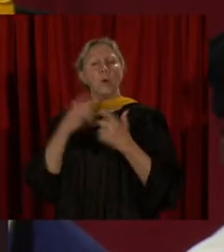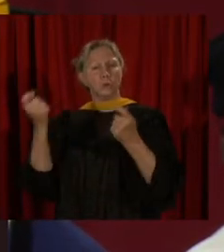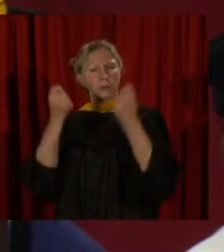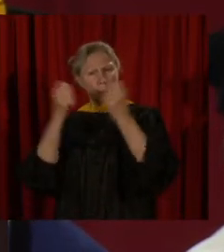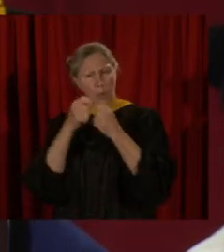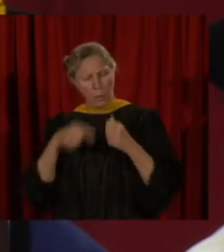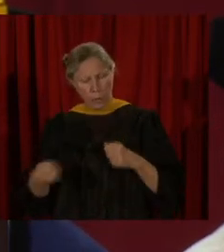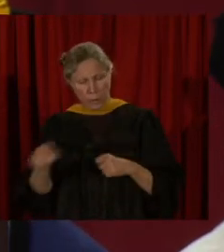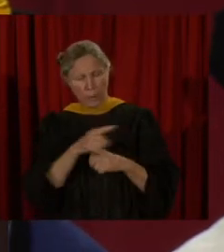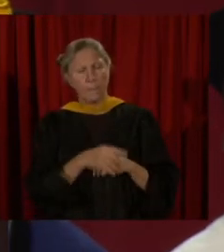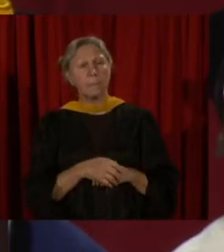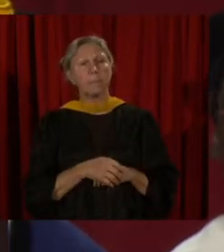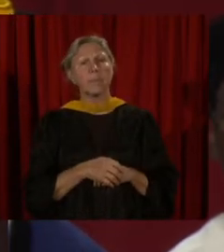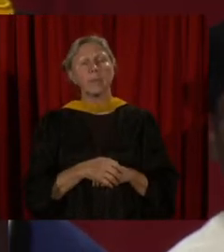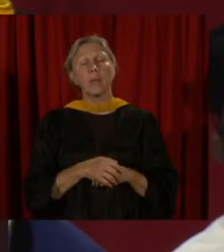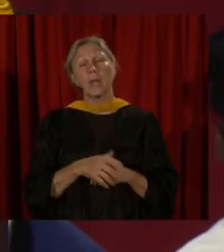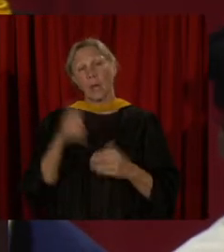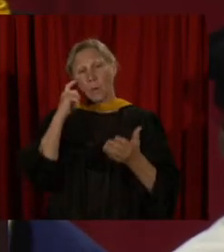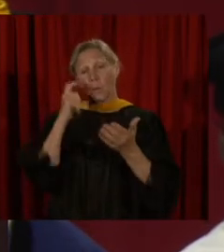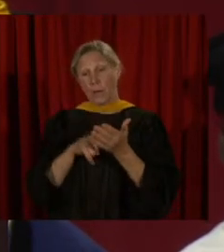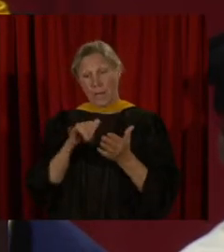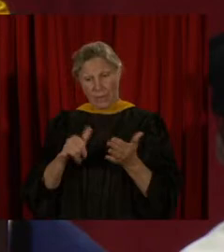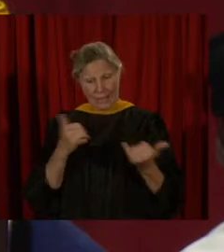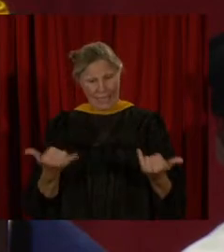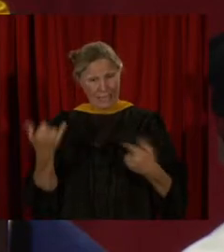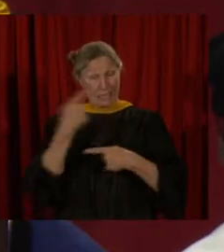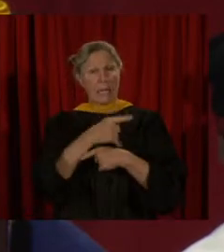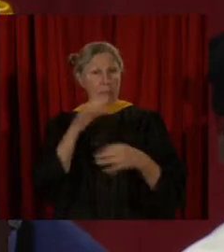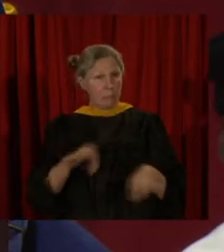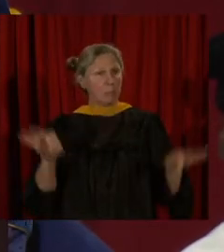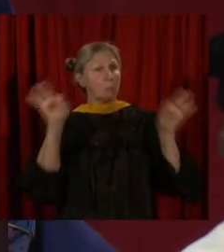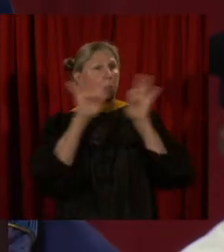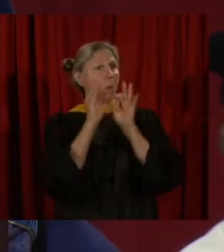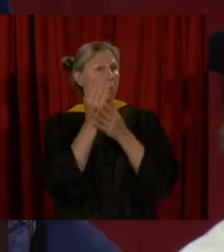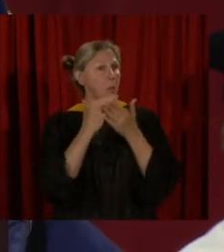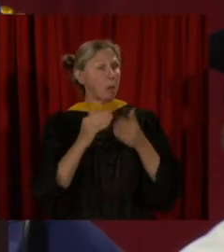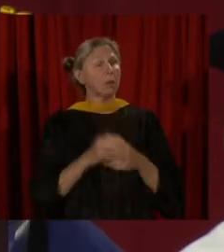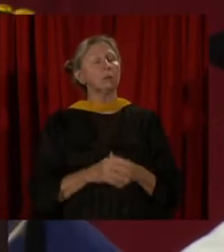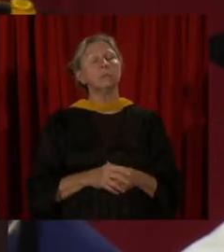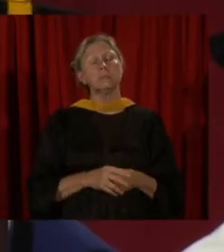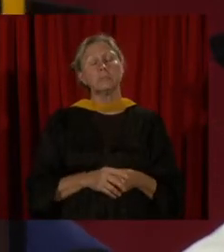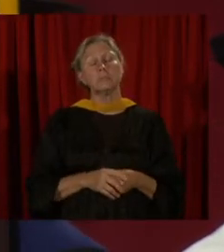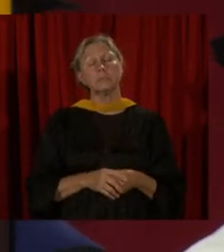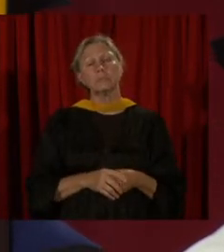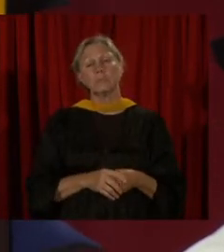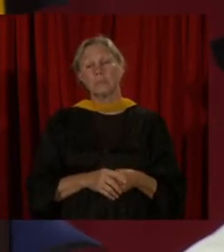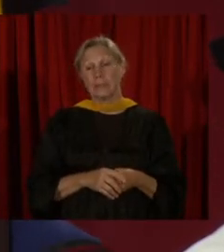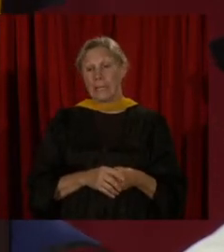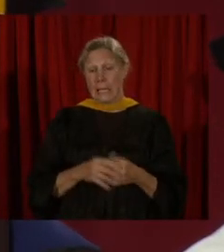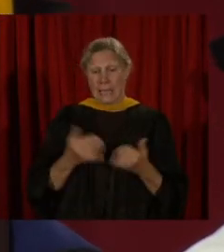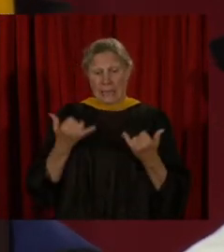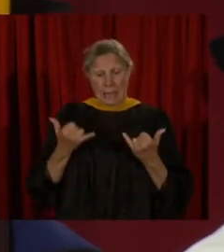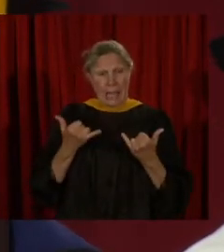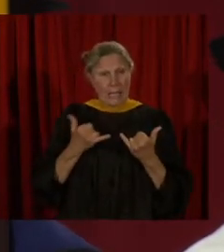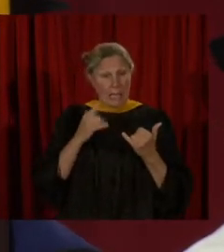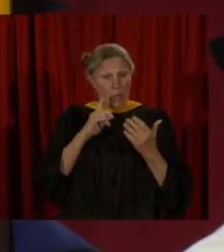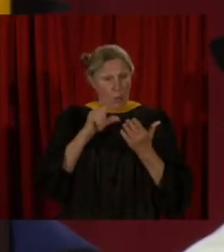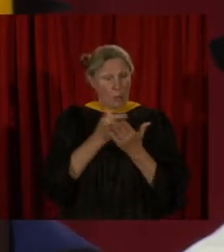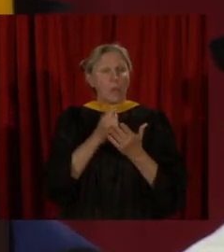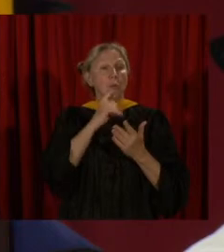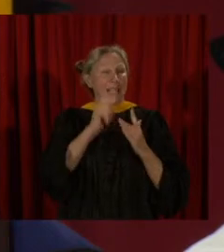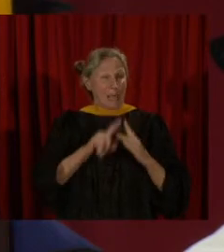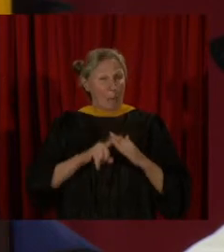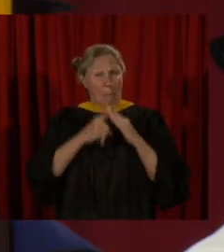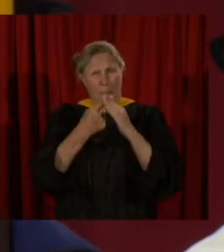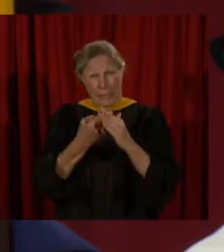this important phase in their lives. This is just the beginning. I